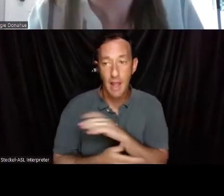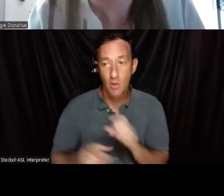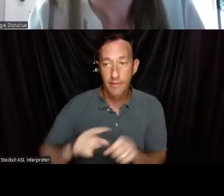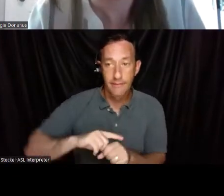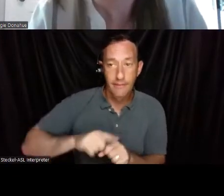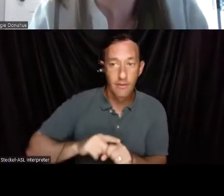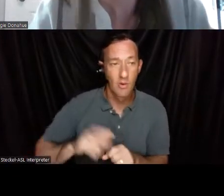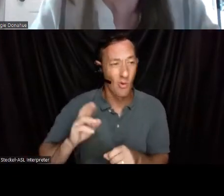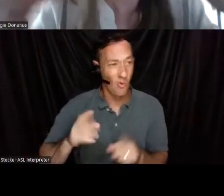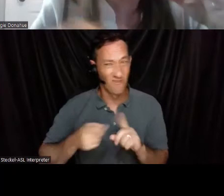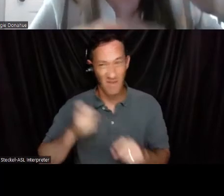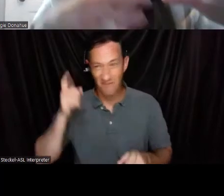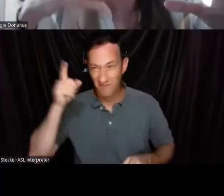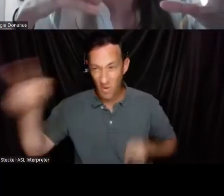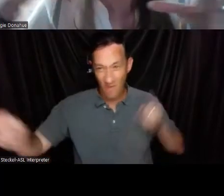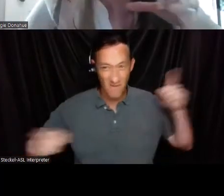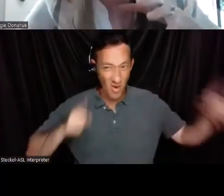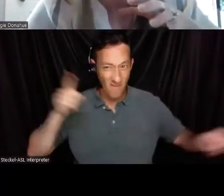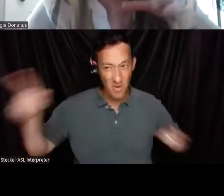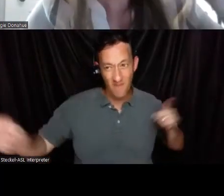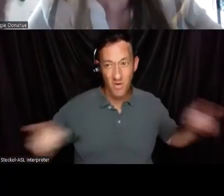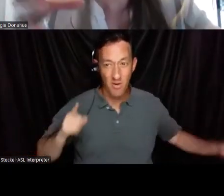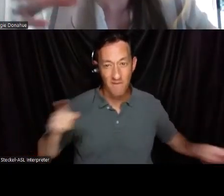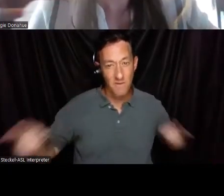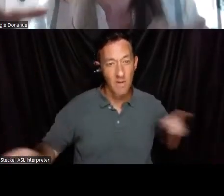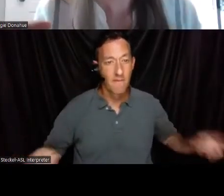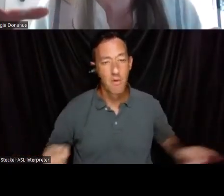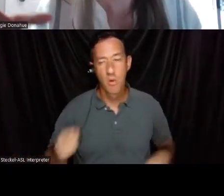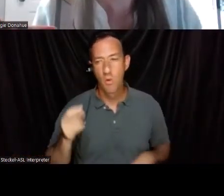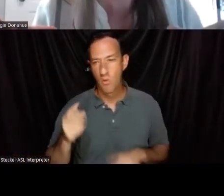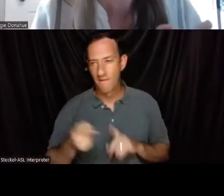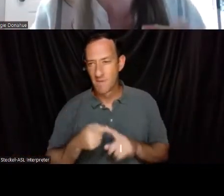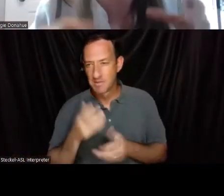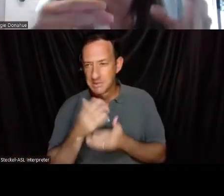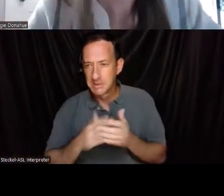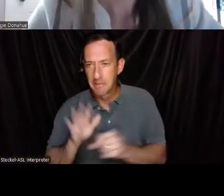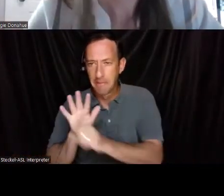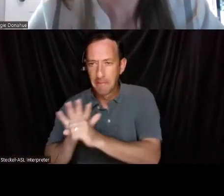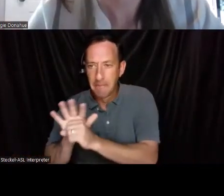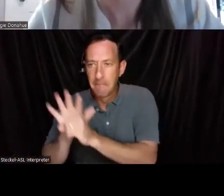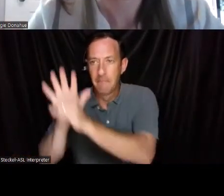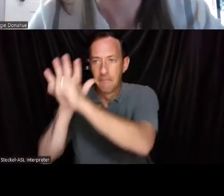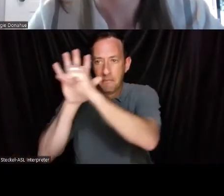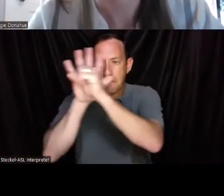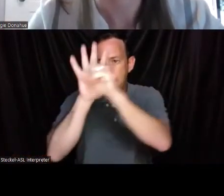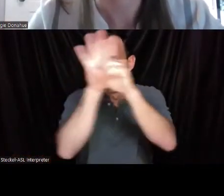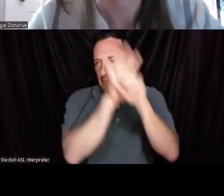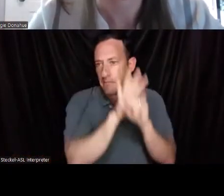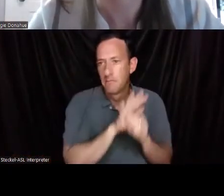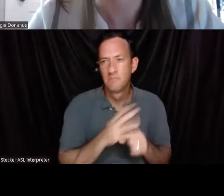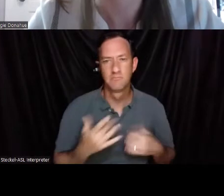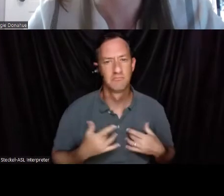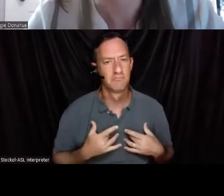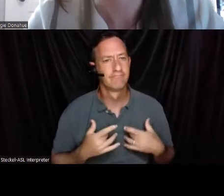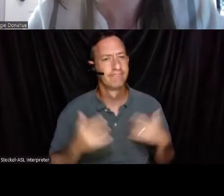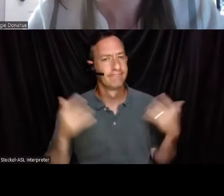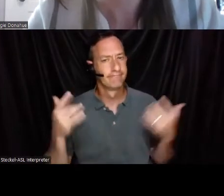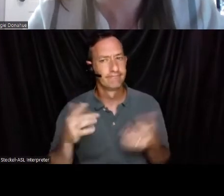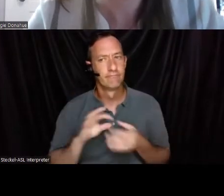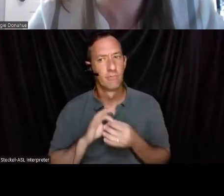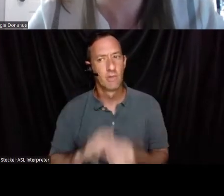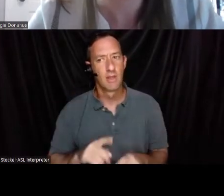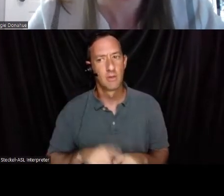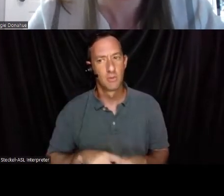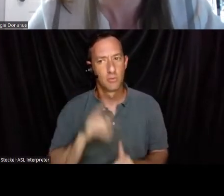across the United States? Are they coming from a few specific zip codes? What's going on there in terms of what the relevant market